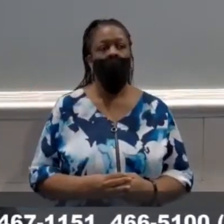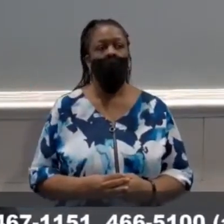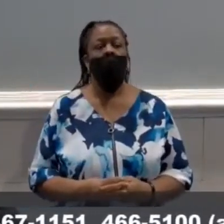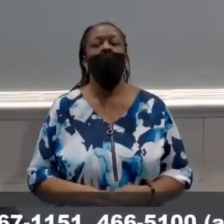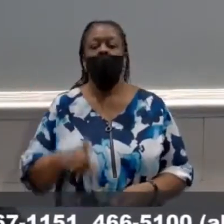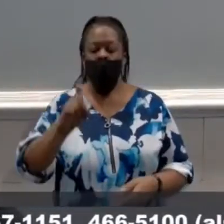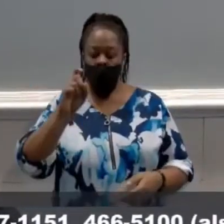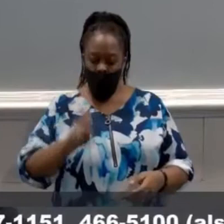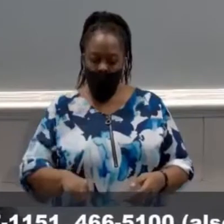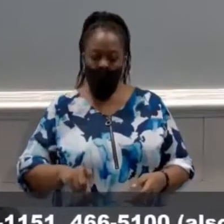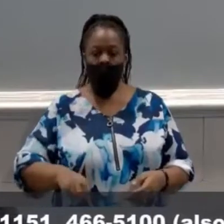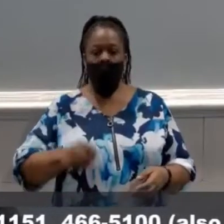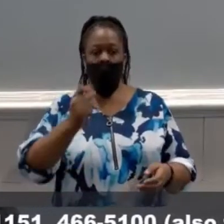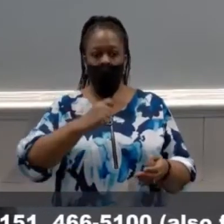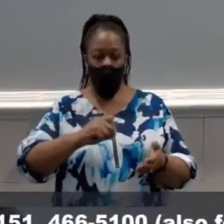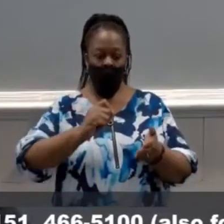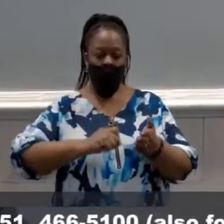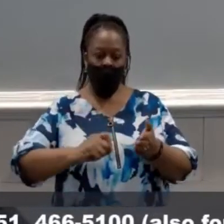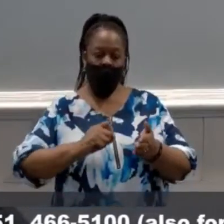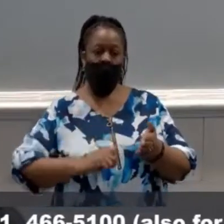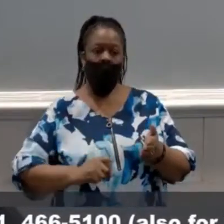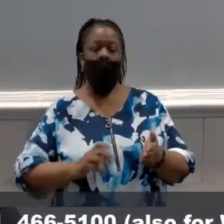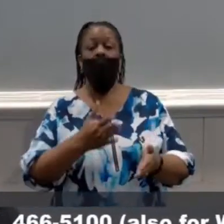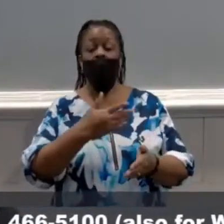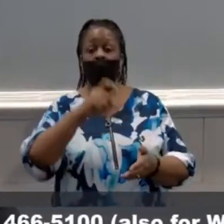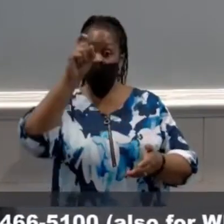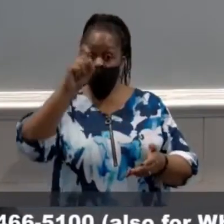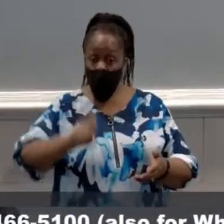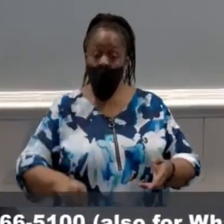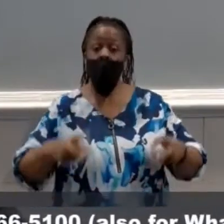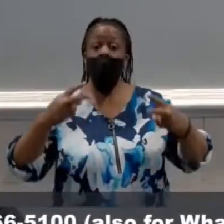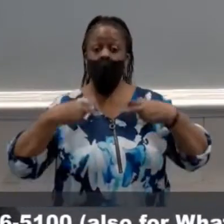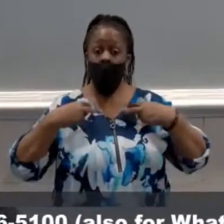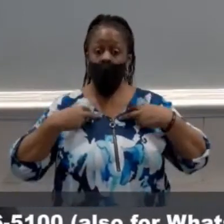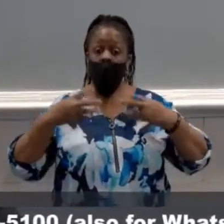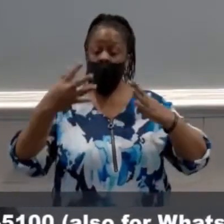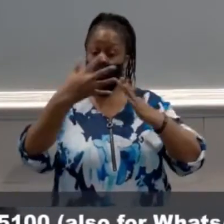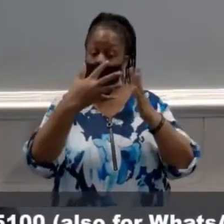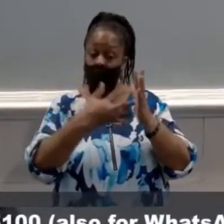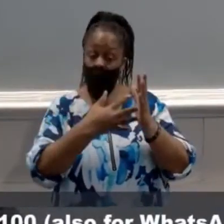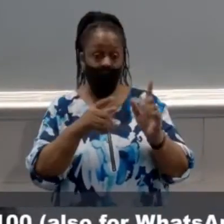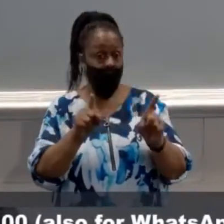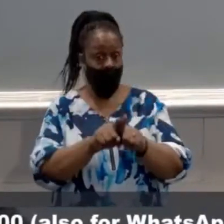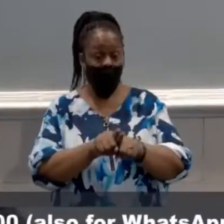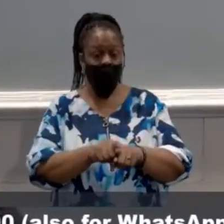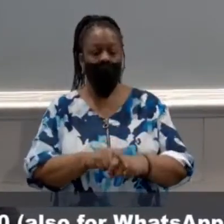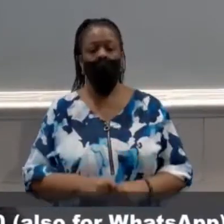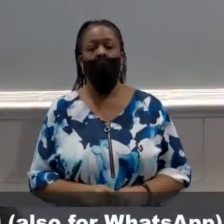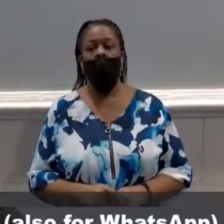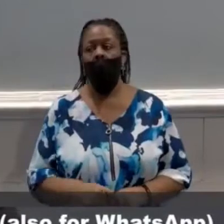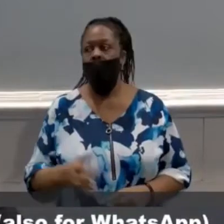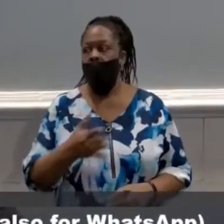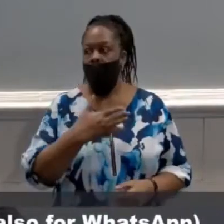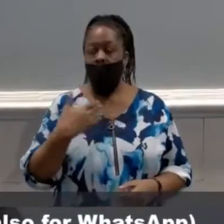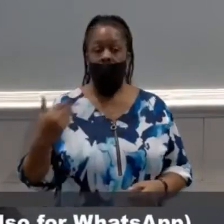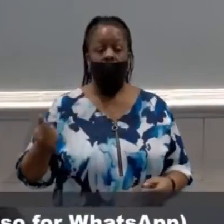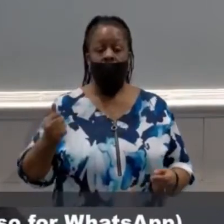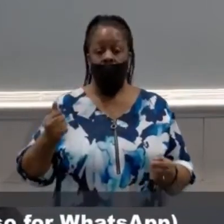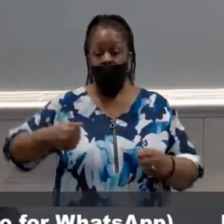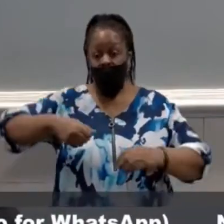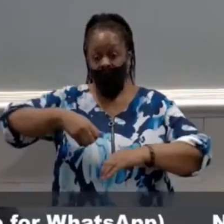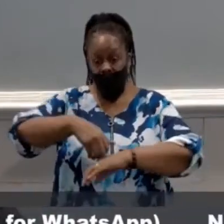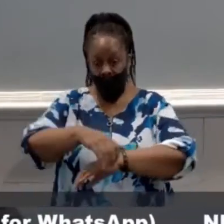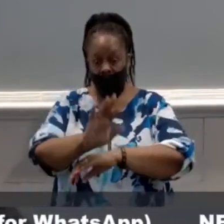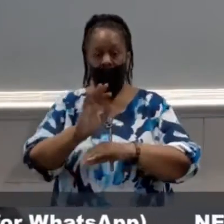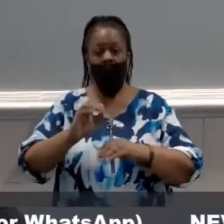upload a negative PCR test taken from an accredited lab within 72 hours